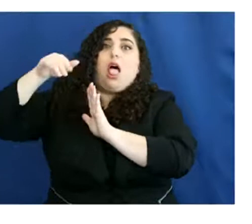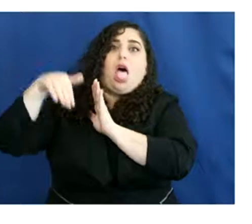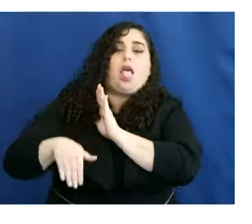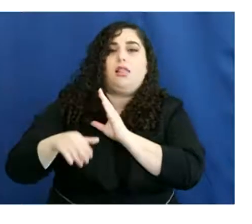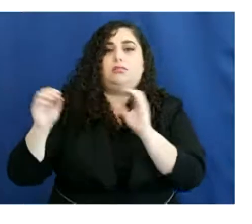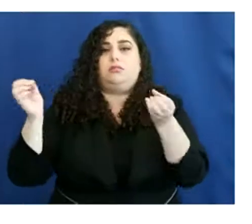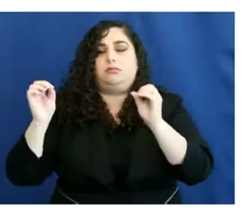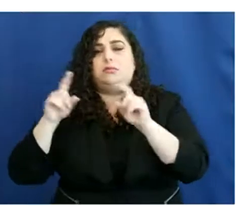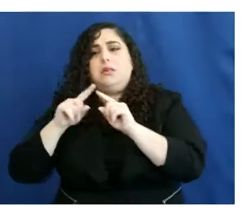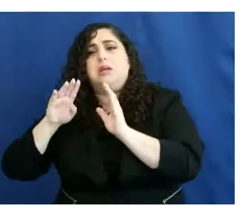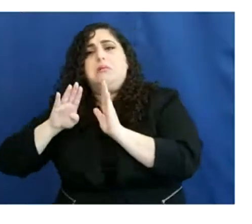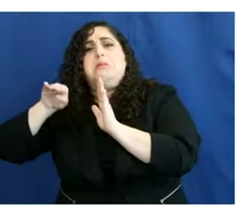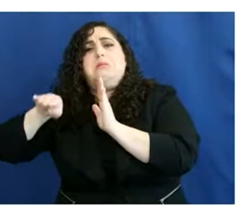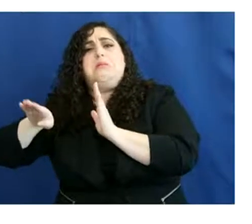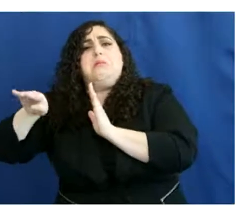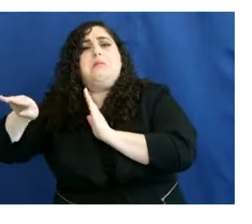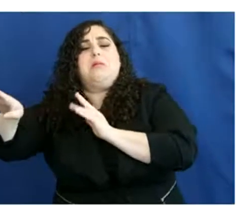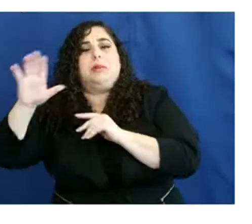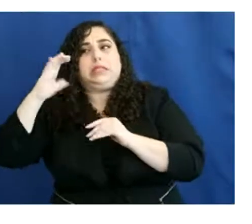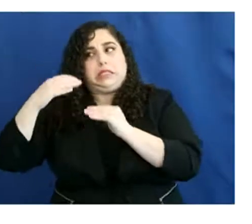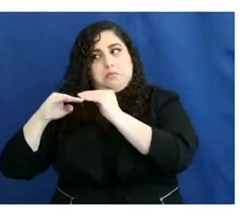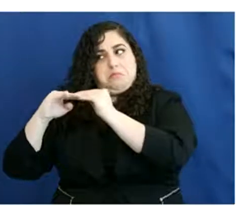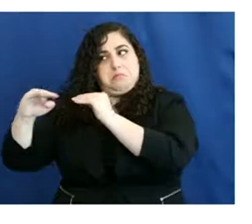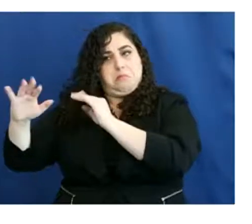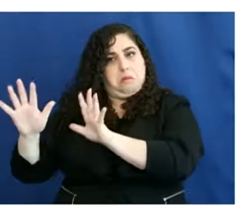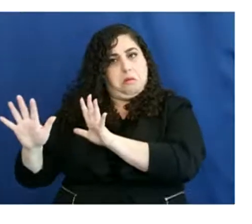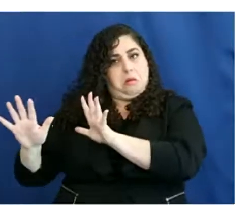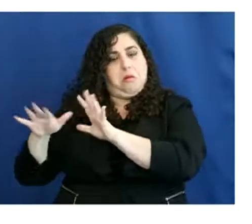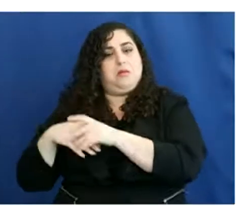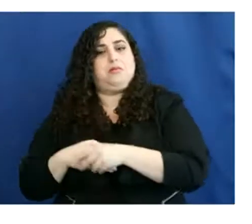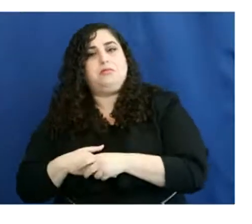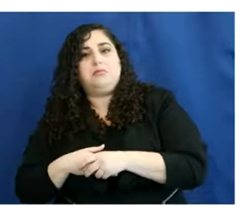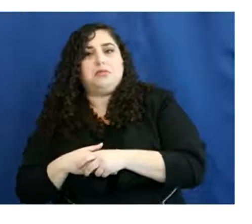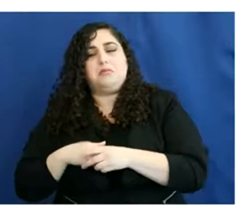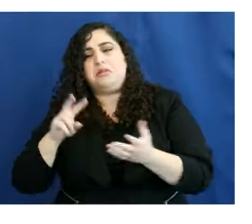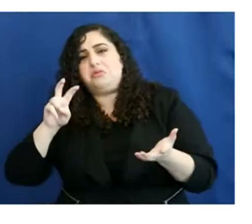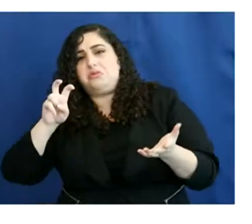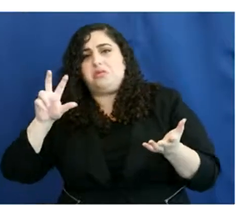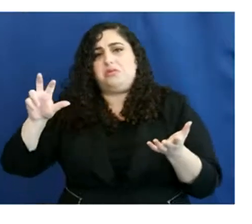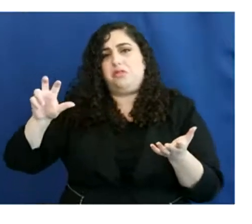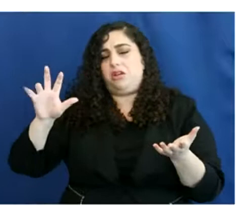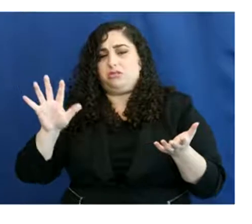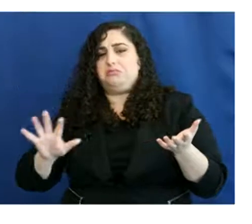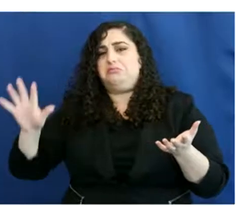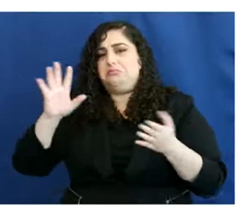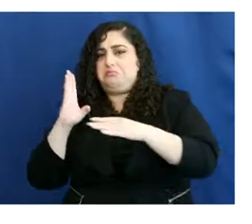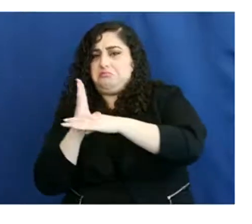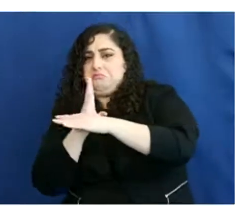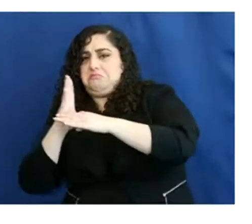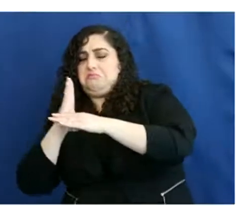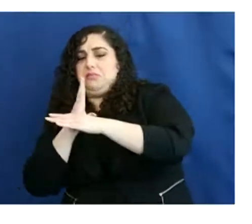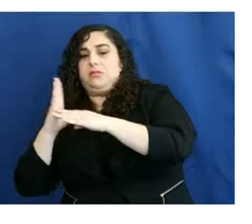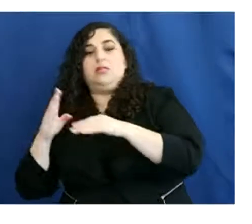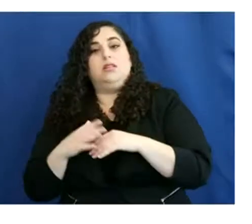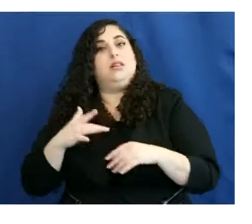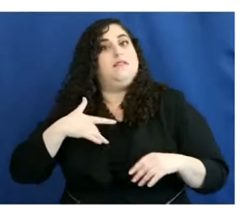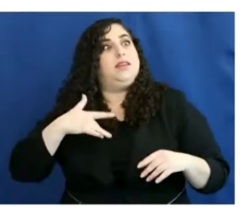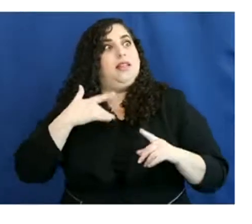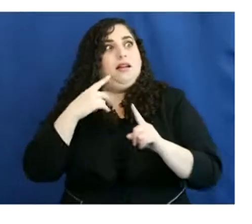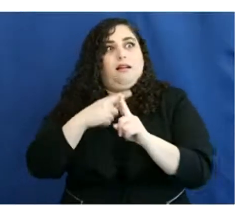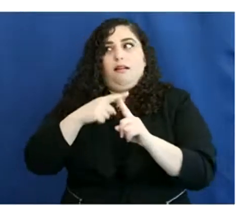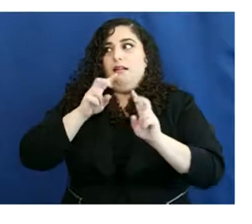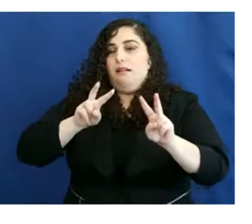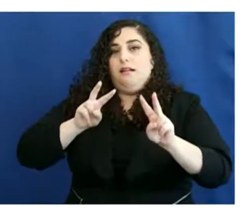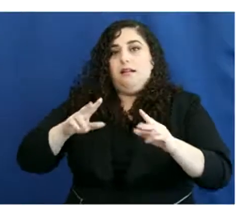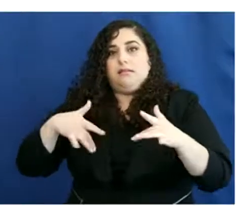each day, but again, generally in that 200 to 300 range, and we think this is a very encouraging sign. I want to reiterate